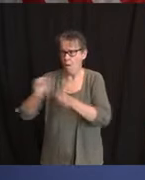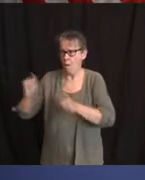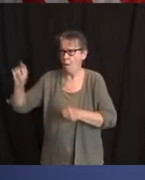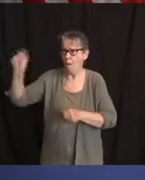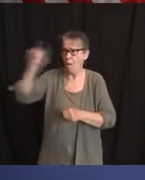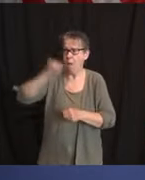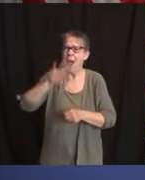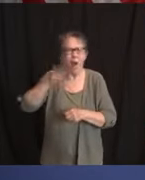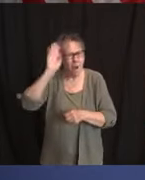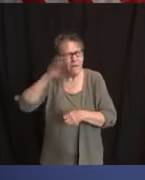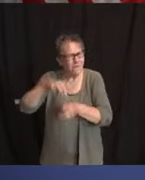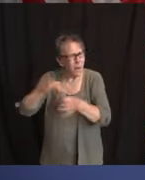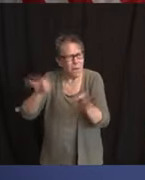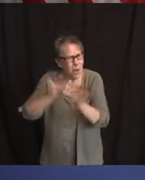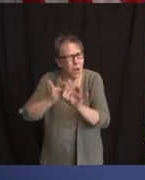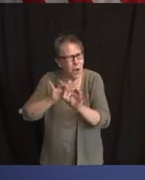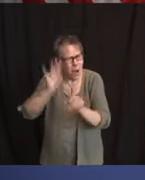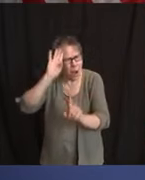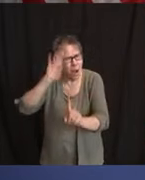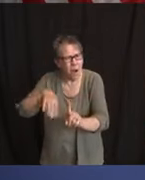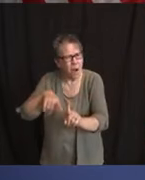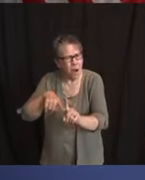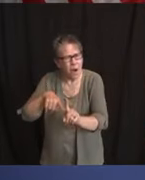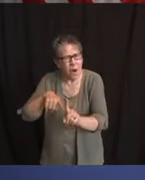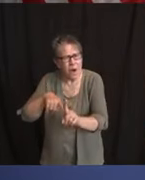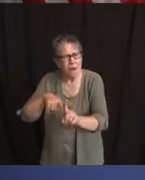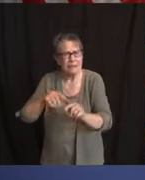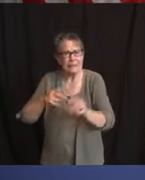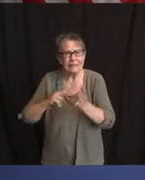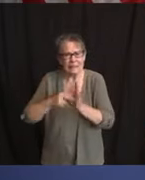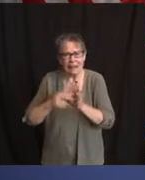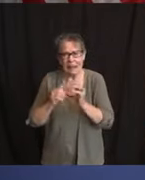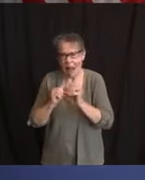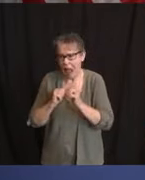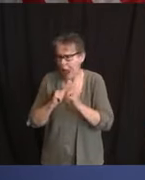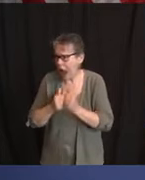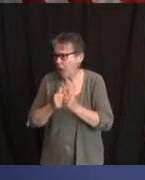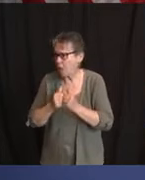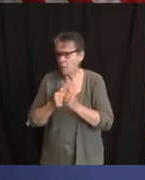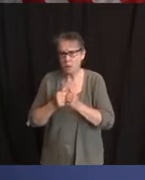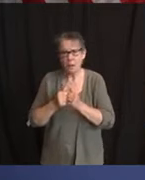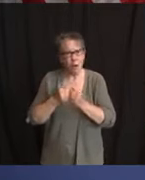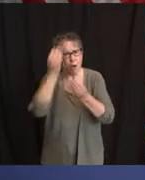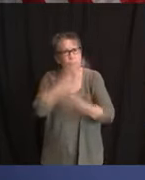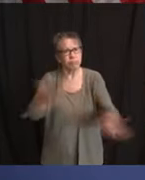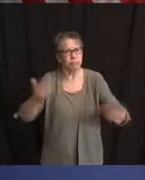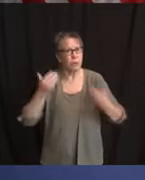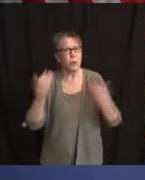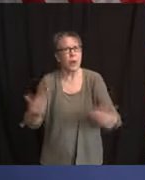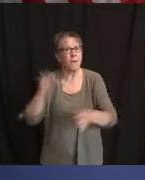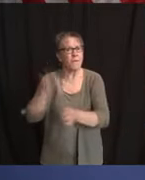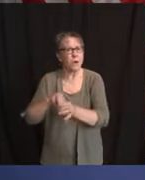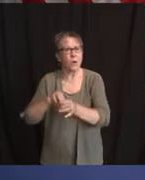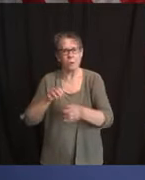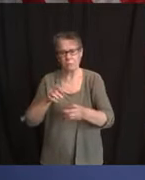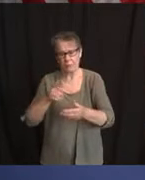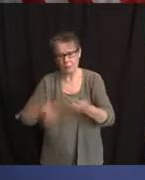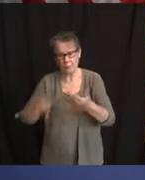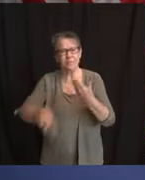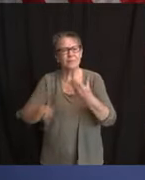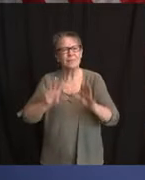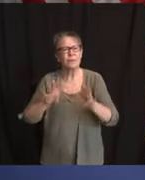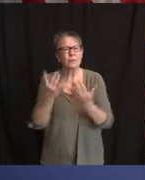mean this week or not? I don't know. But I do know that the clock is running, and it's going to need to be sooner than later. So let's see how tomorrow goes. Would you